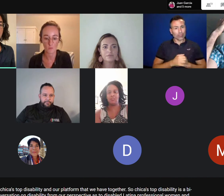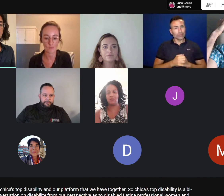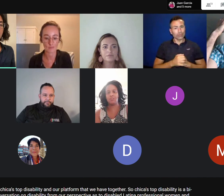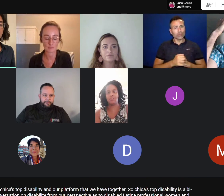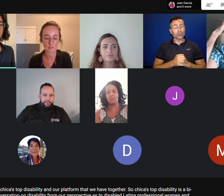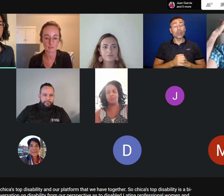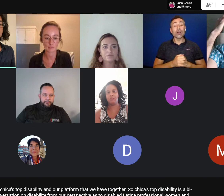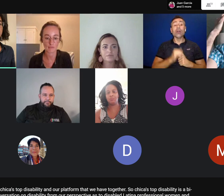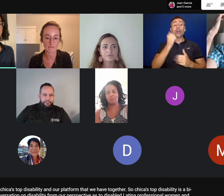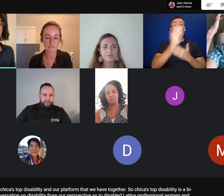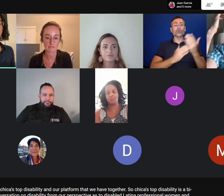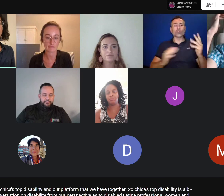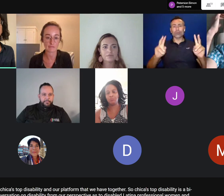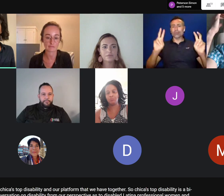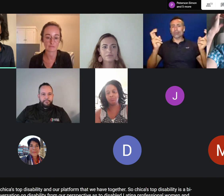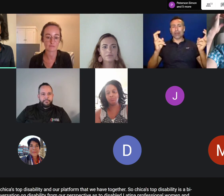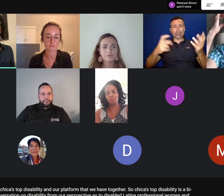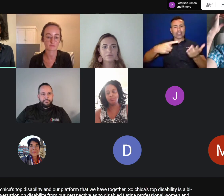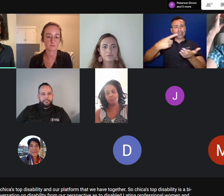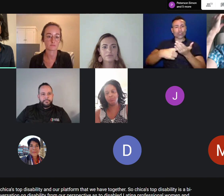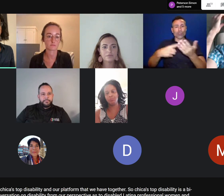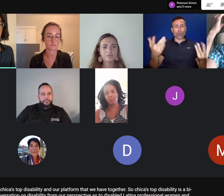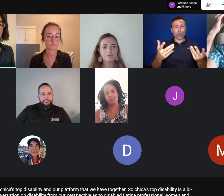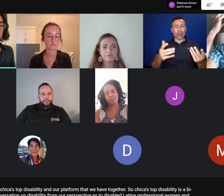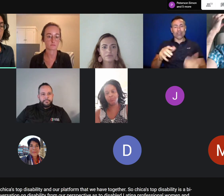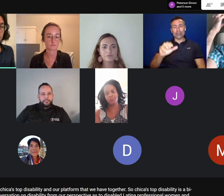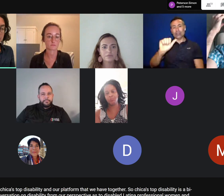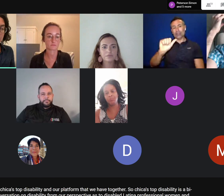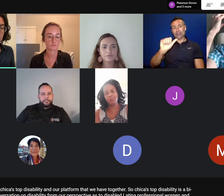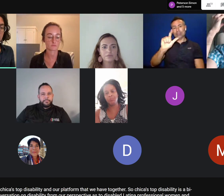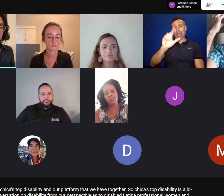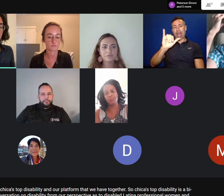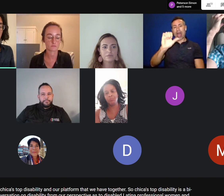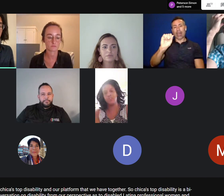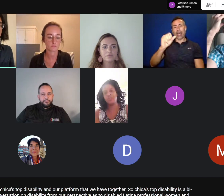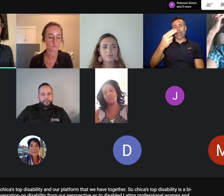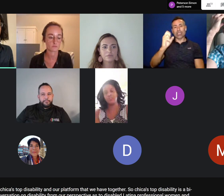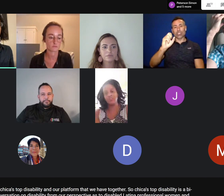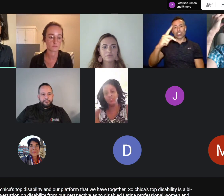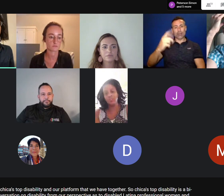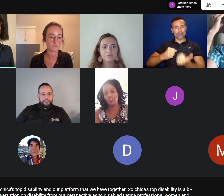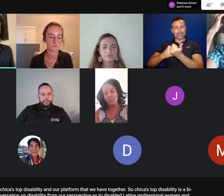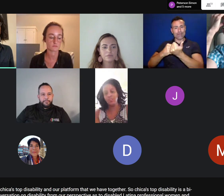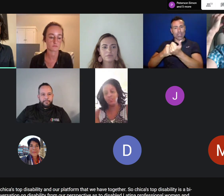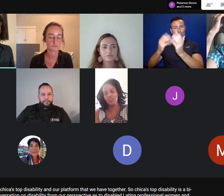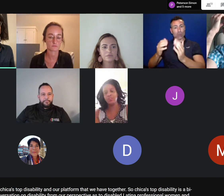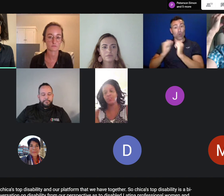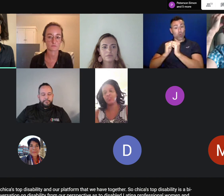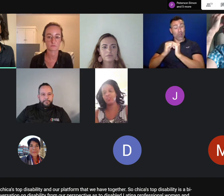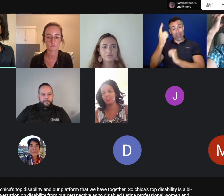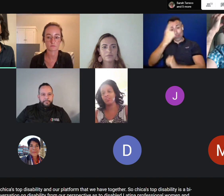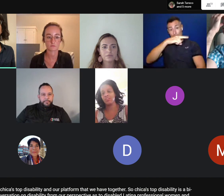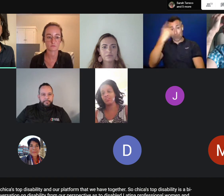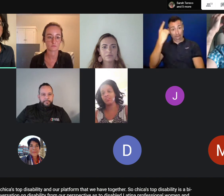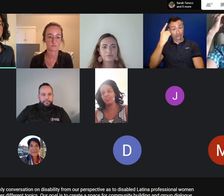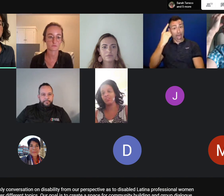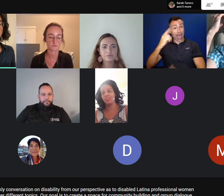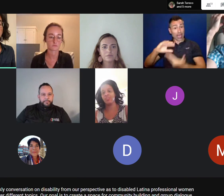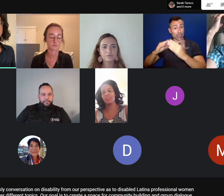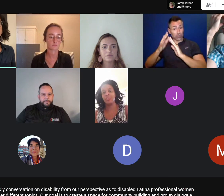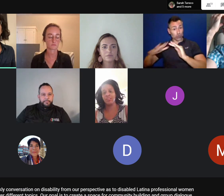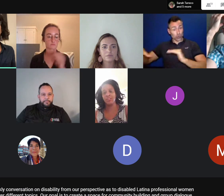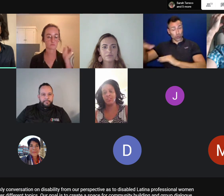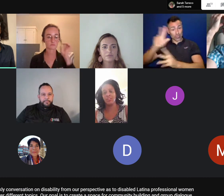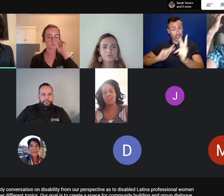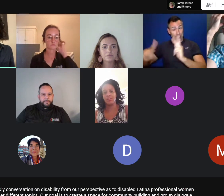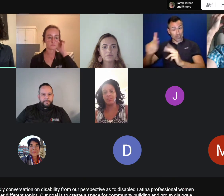discussed include allyship with the Black community. We had a panel on police interactions